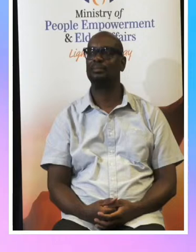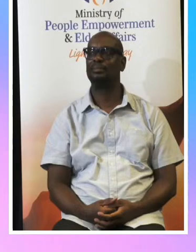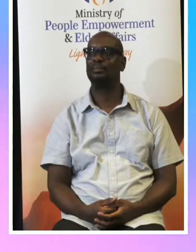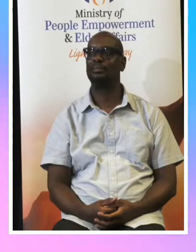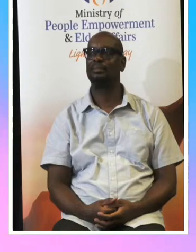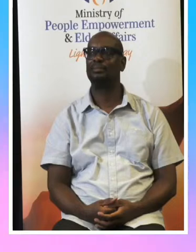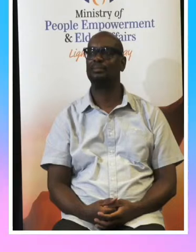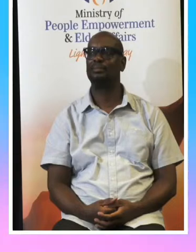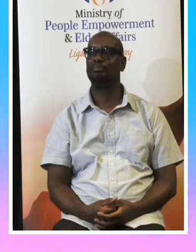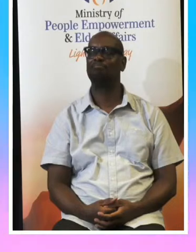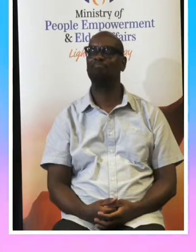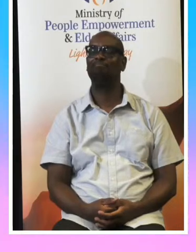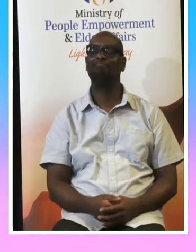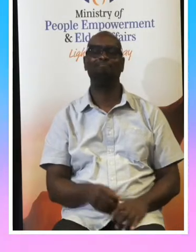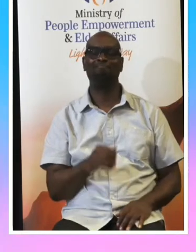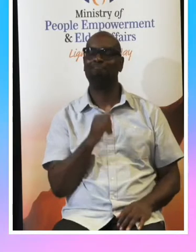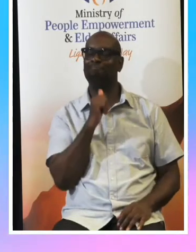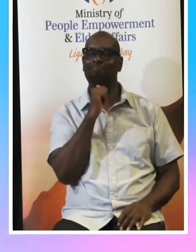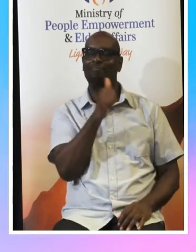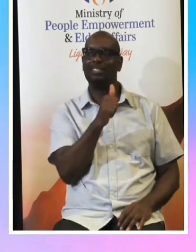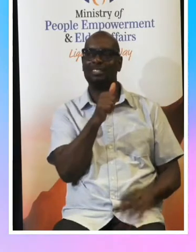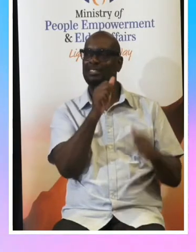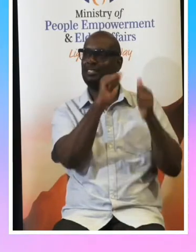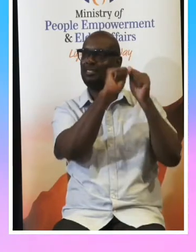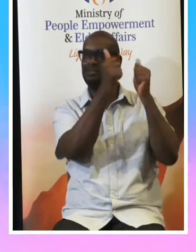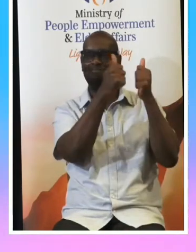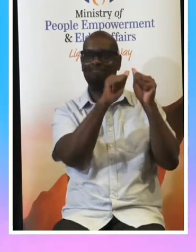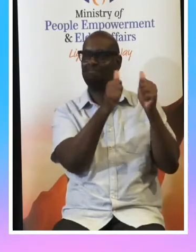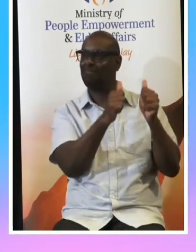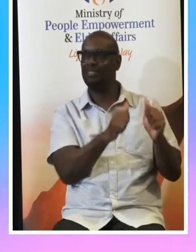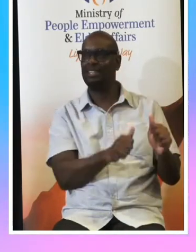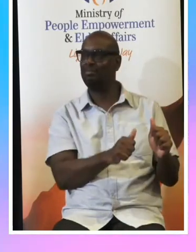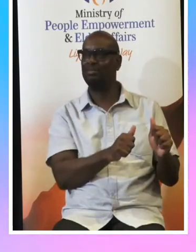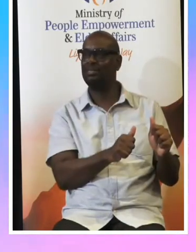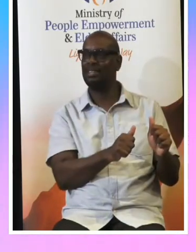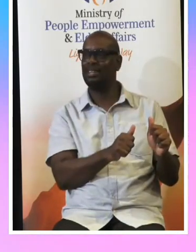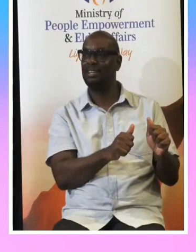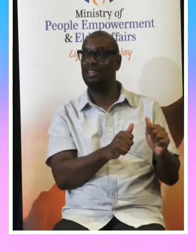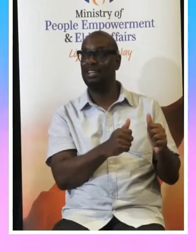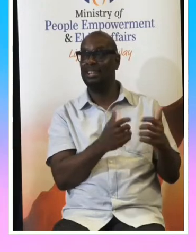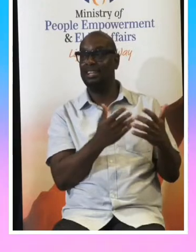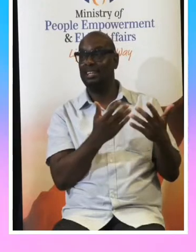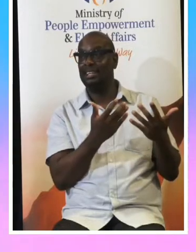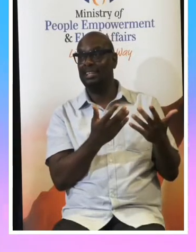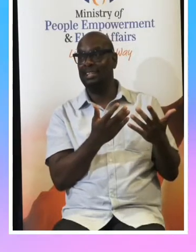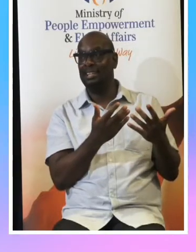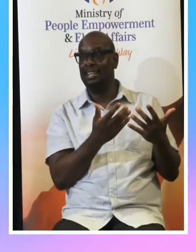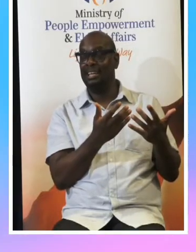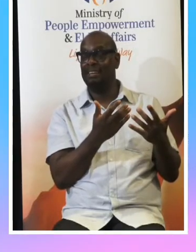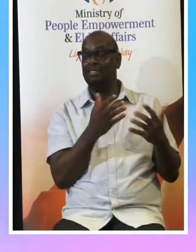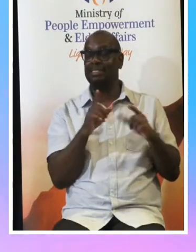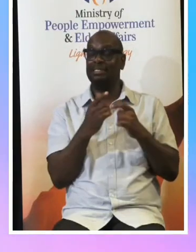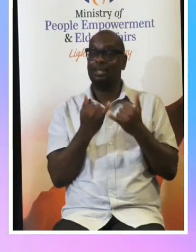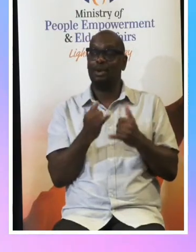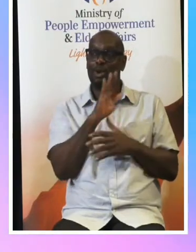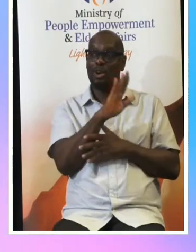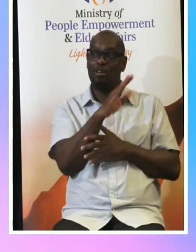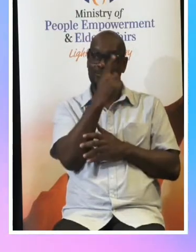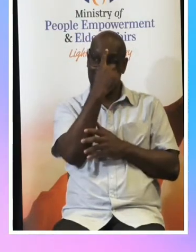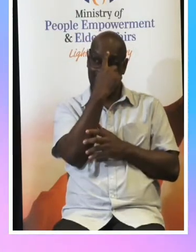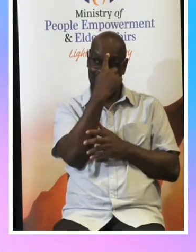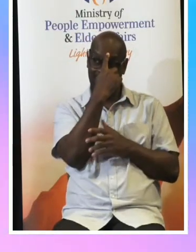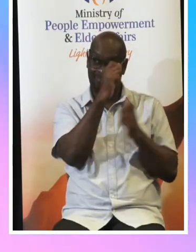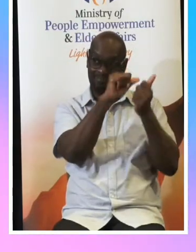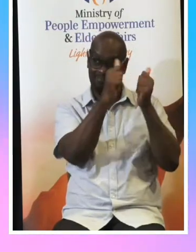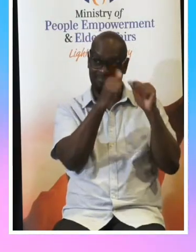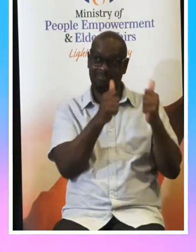And has not faded, even as her memory now fades, given the ravages of dementia. A friend of mine